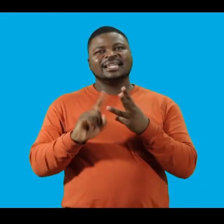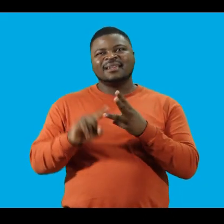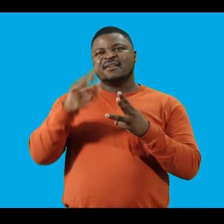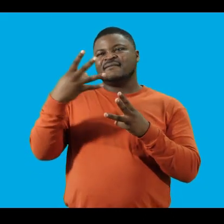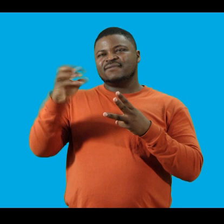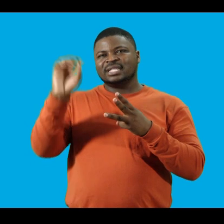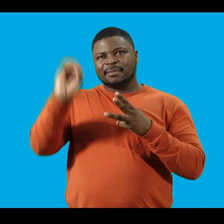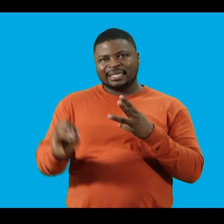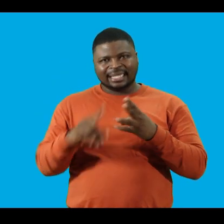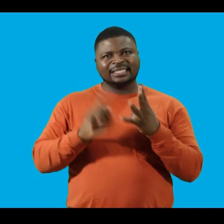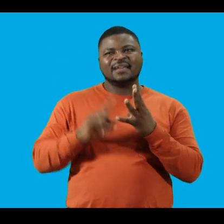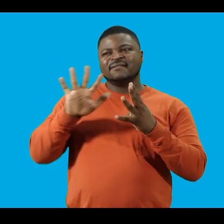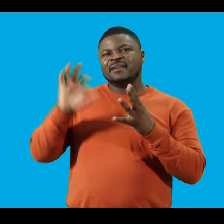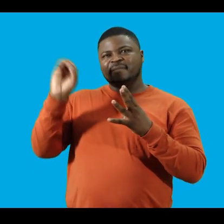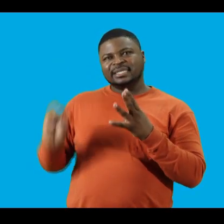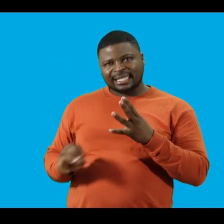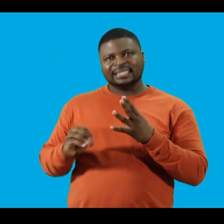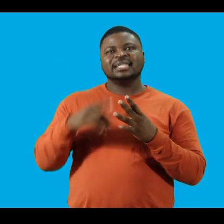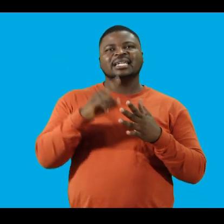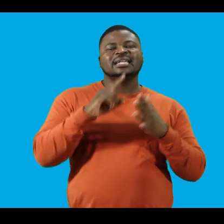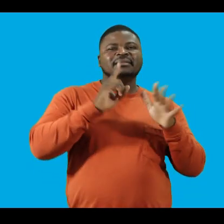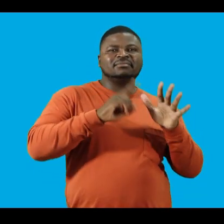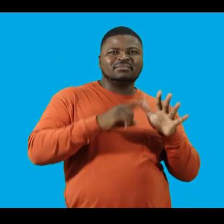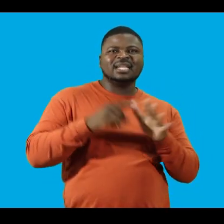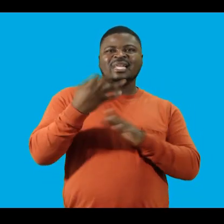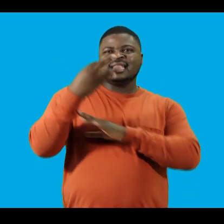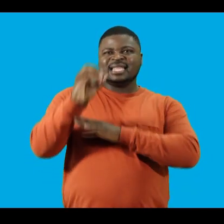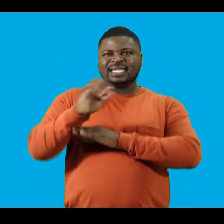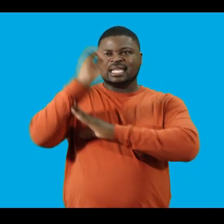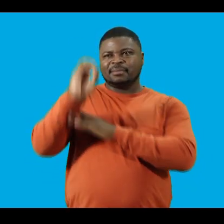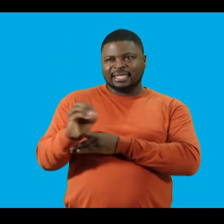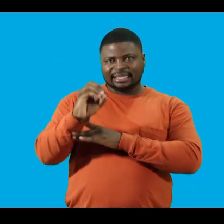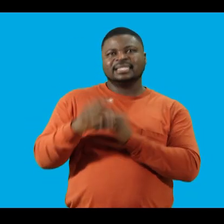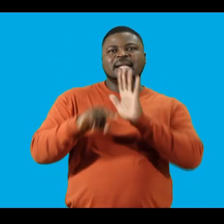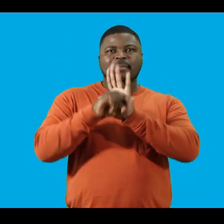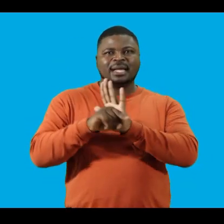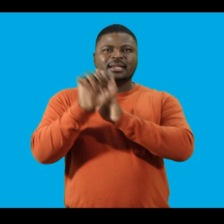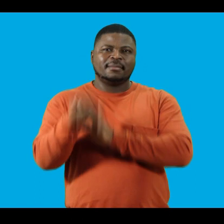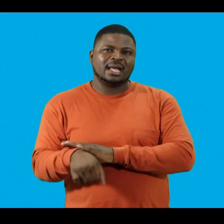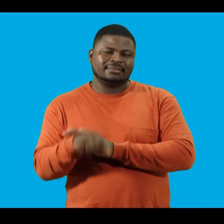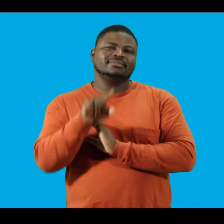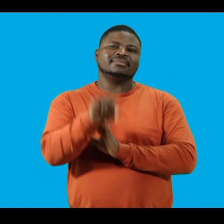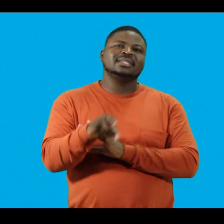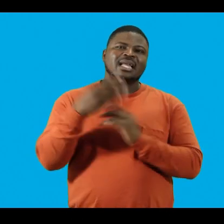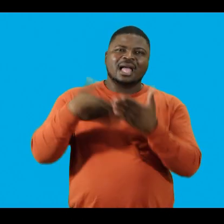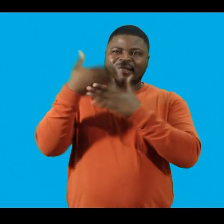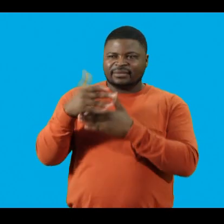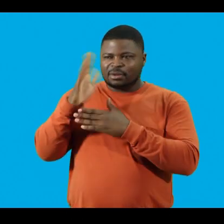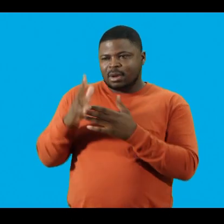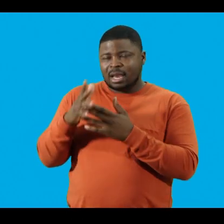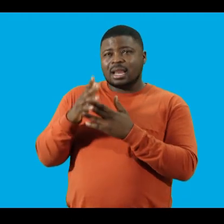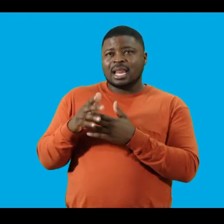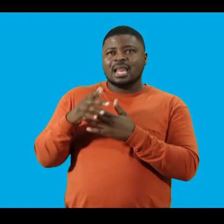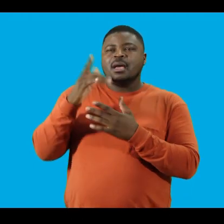a 5%, and a 30%, and the remainder will be then the value for